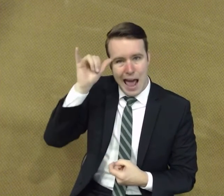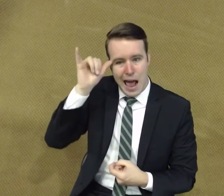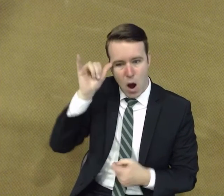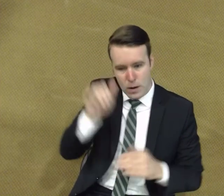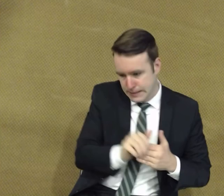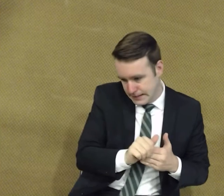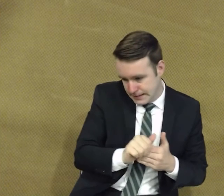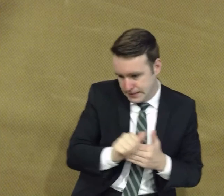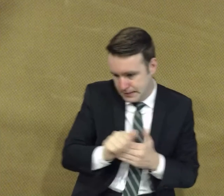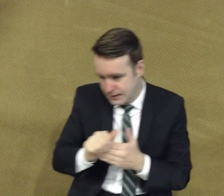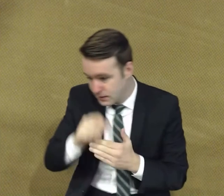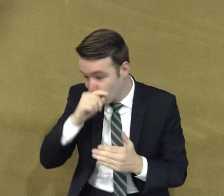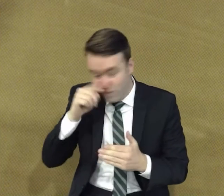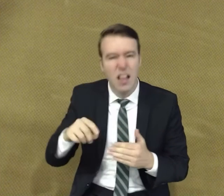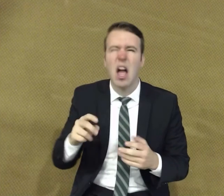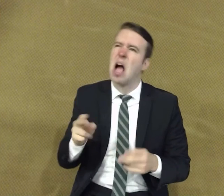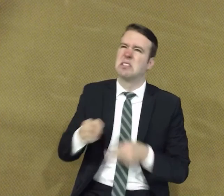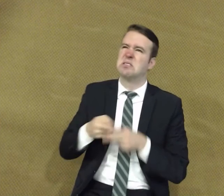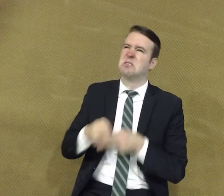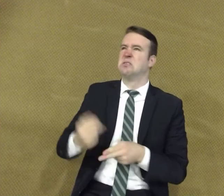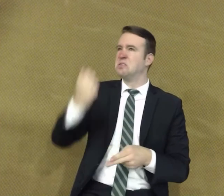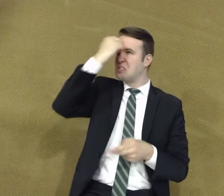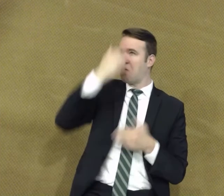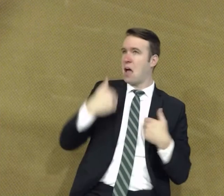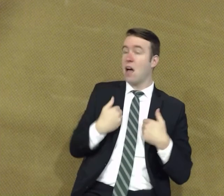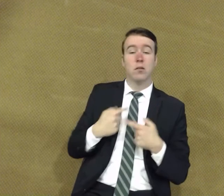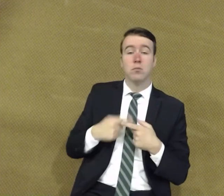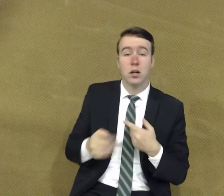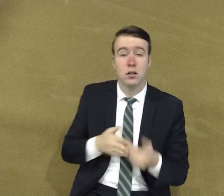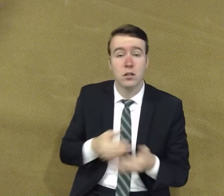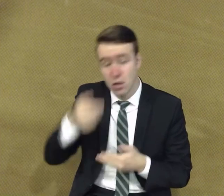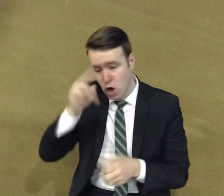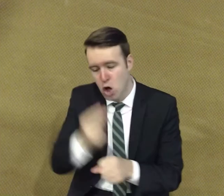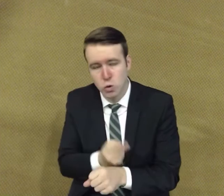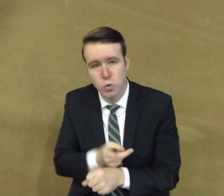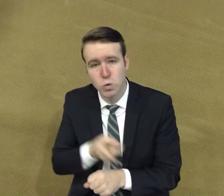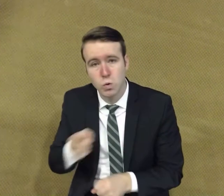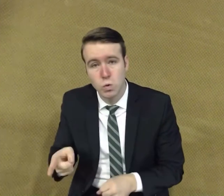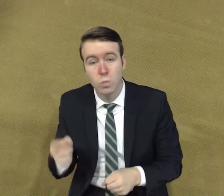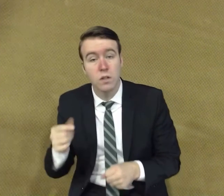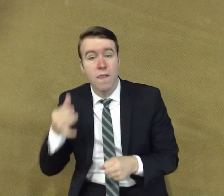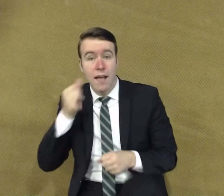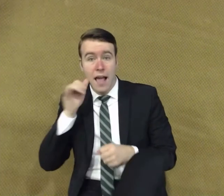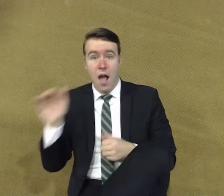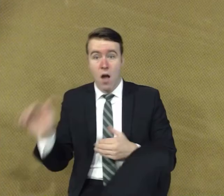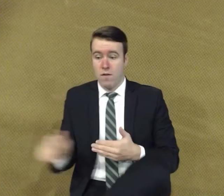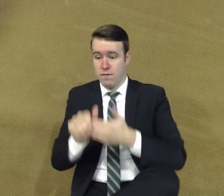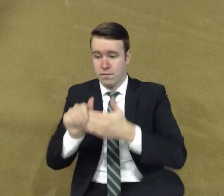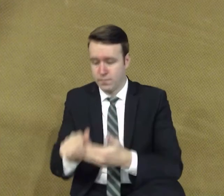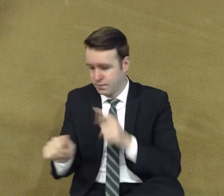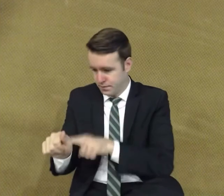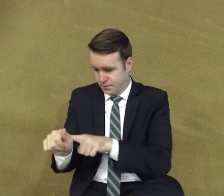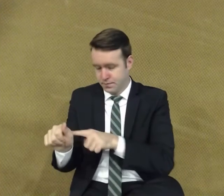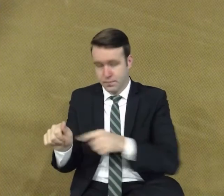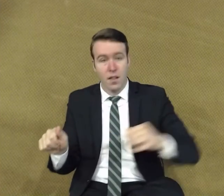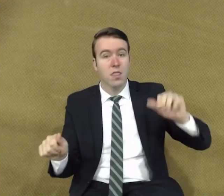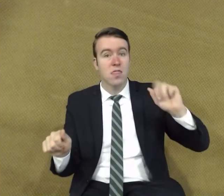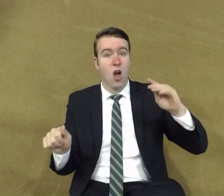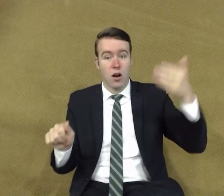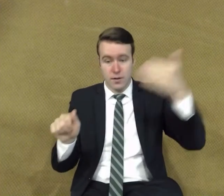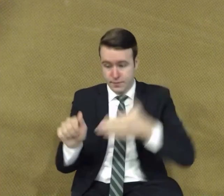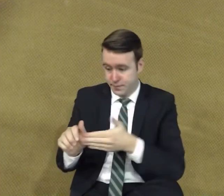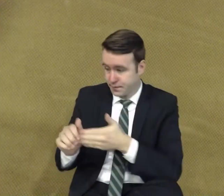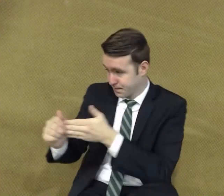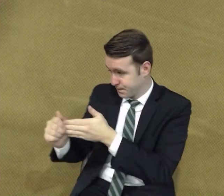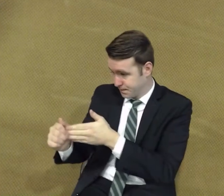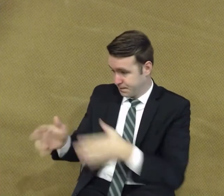These cows, these dumb animals. And so they hook the cows up to the cart and they put the ark on the cart and they aim them